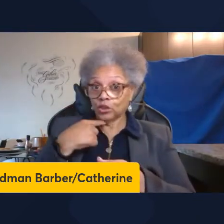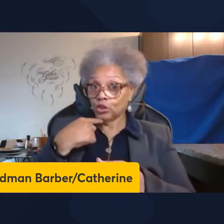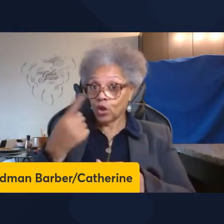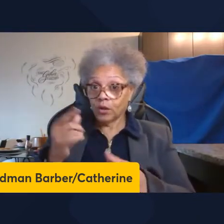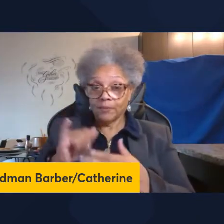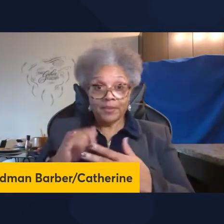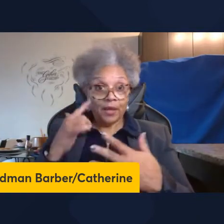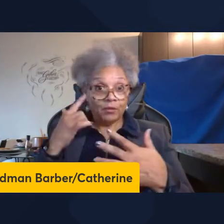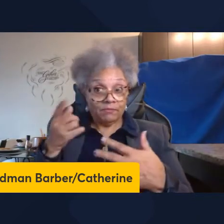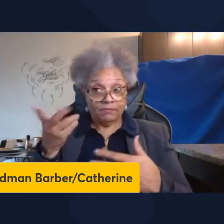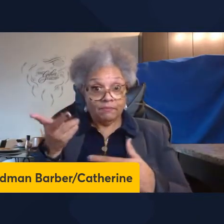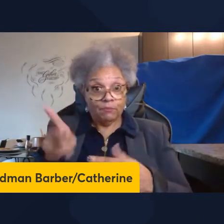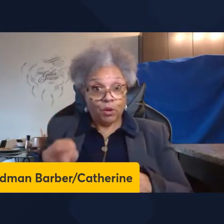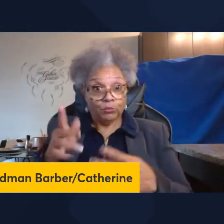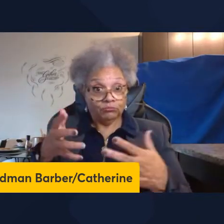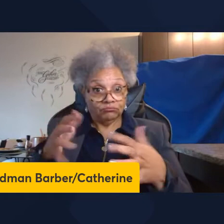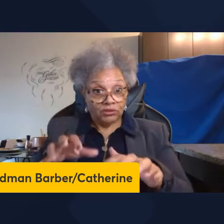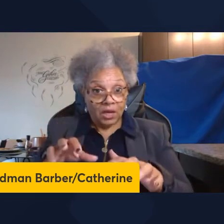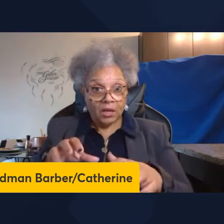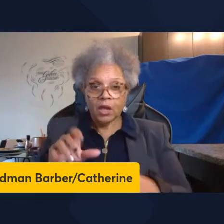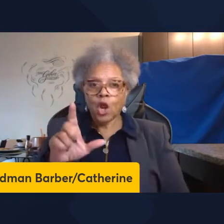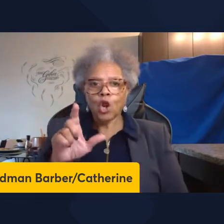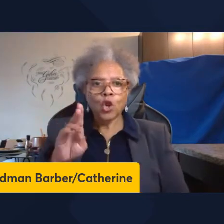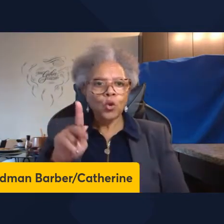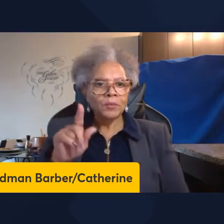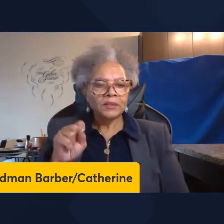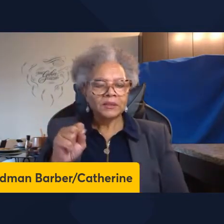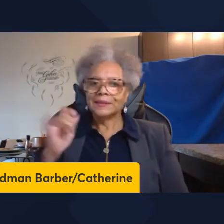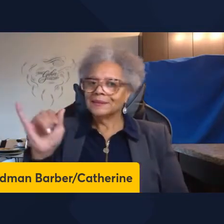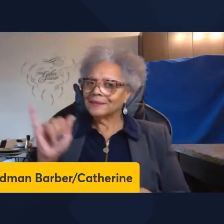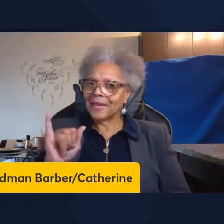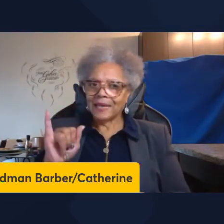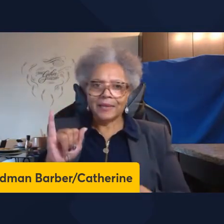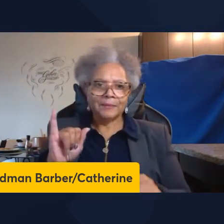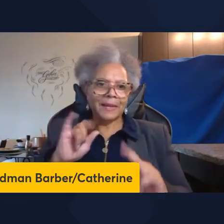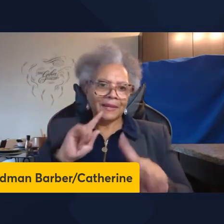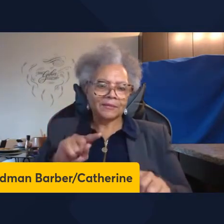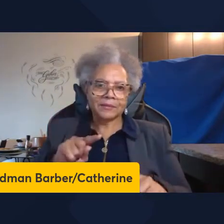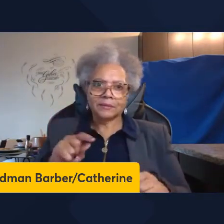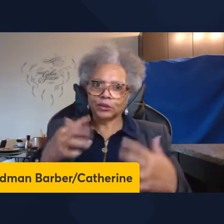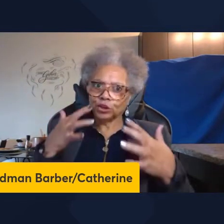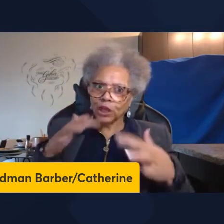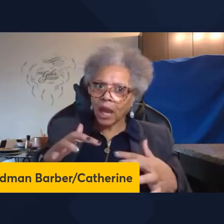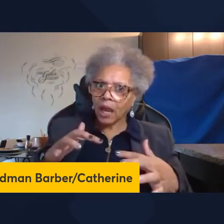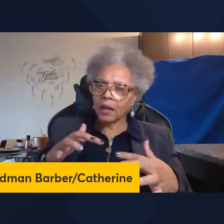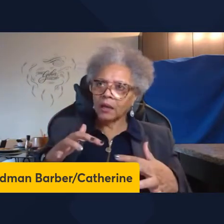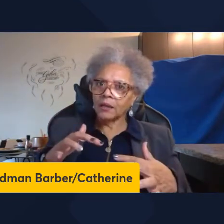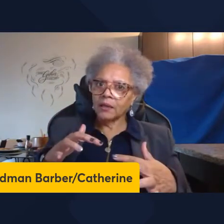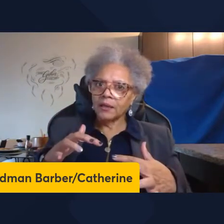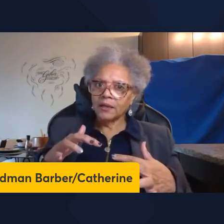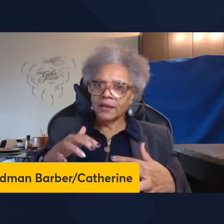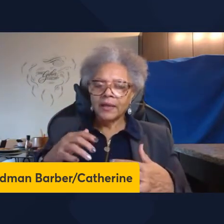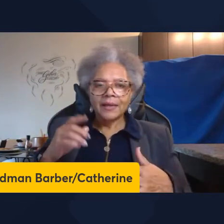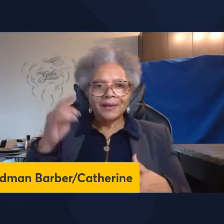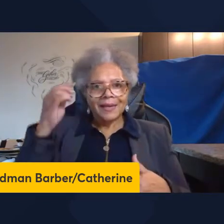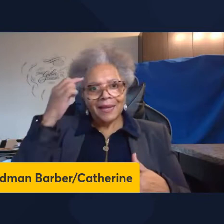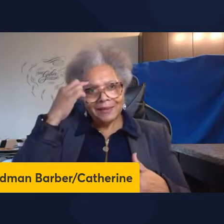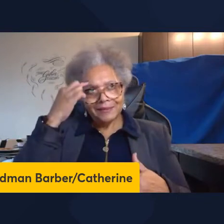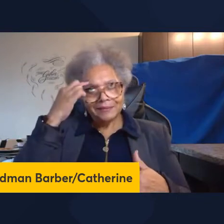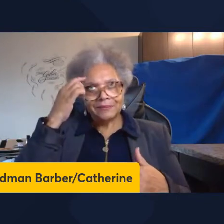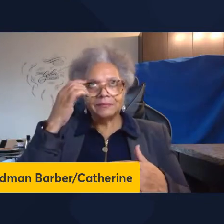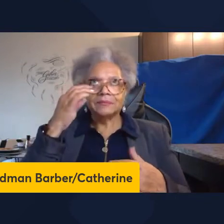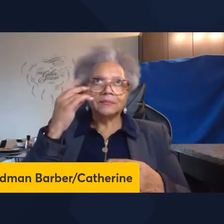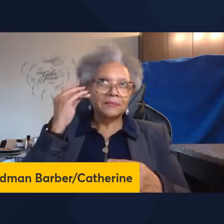shock. Lupus, same question, same answer. So there was shock, and they had to process the information,